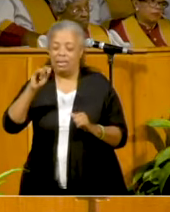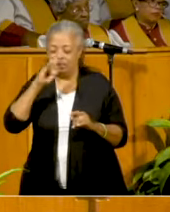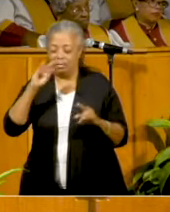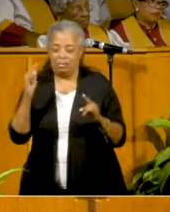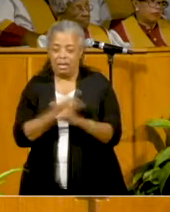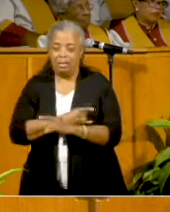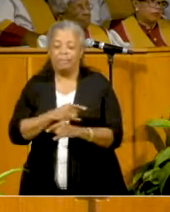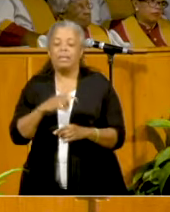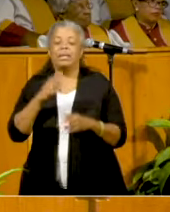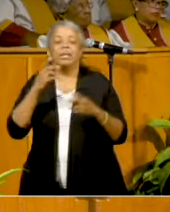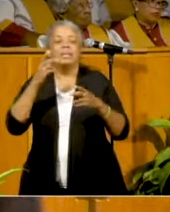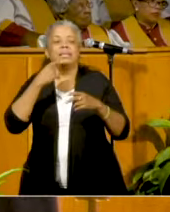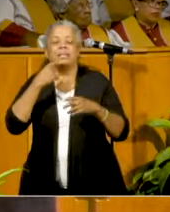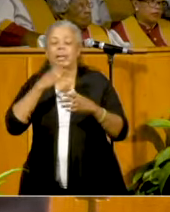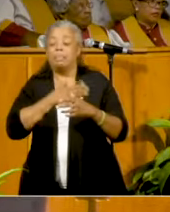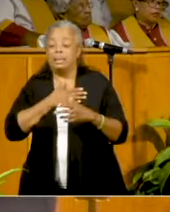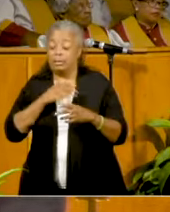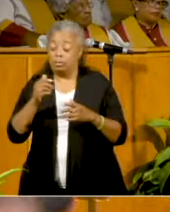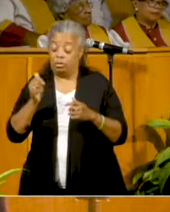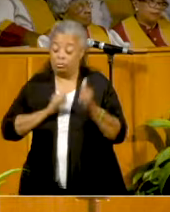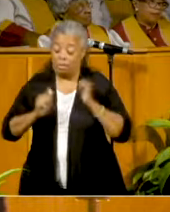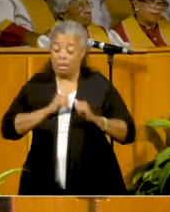Let the church say dramatic irony.